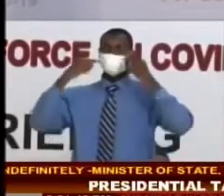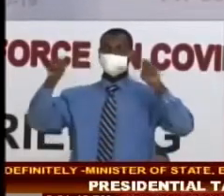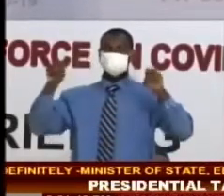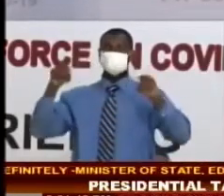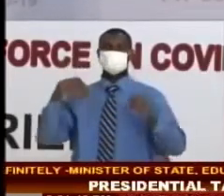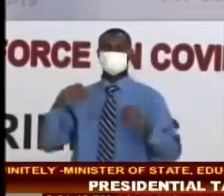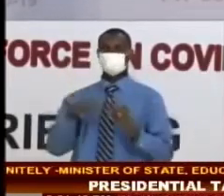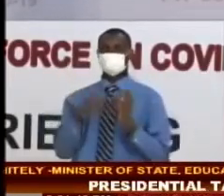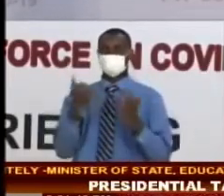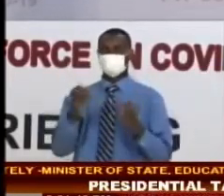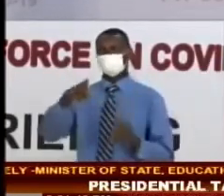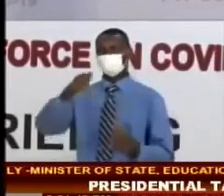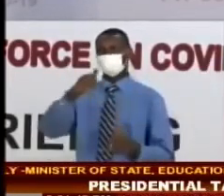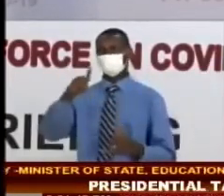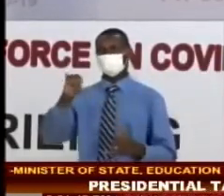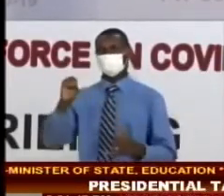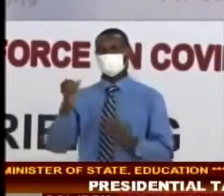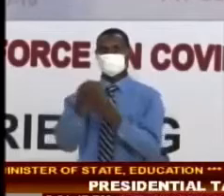free.